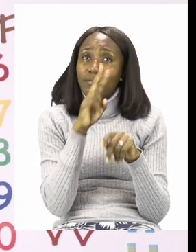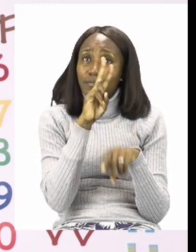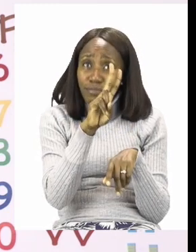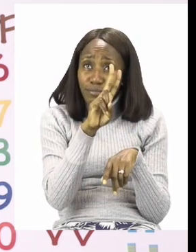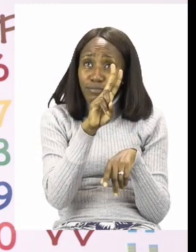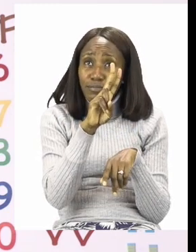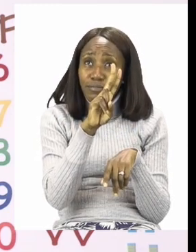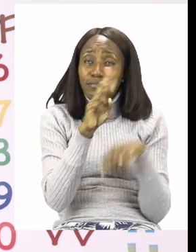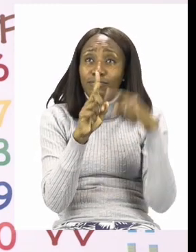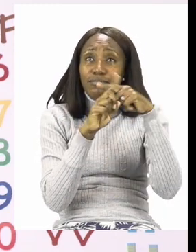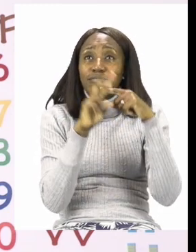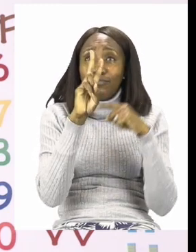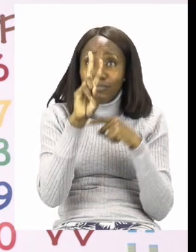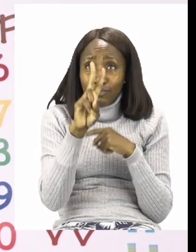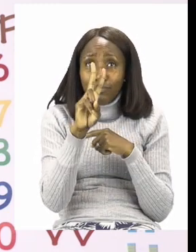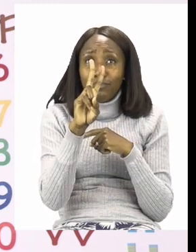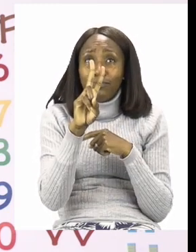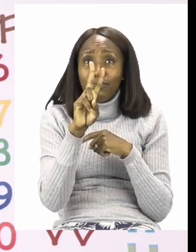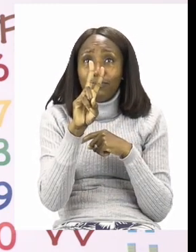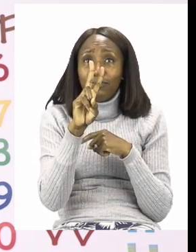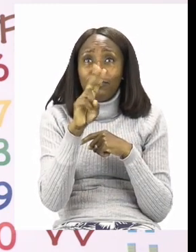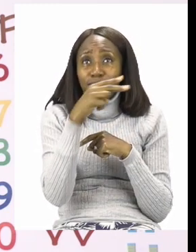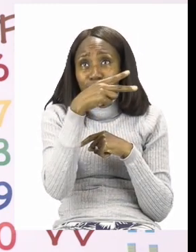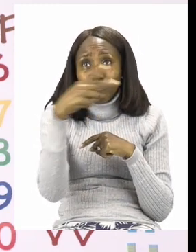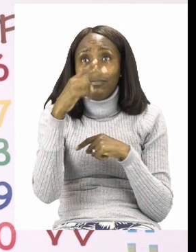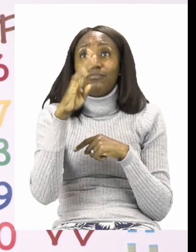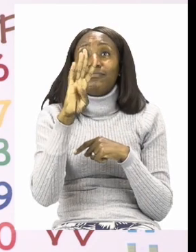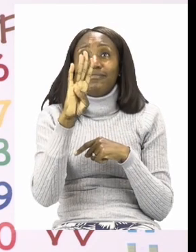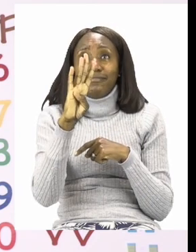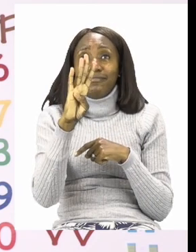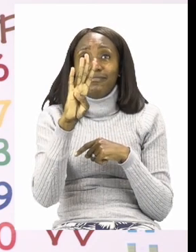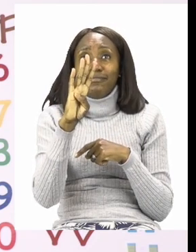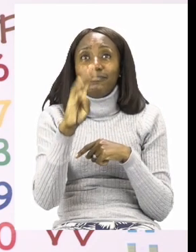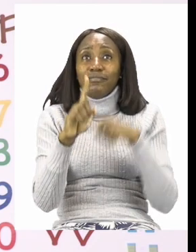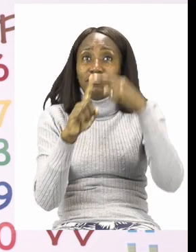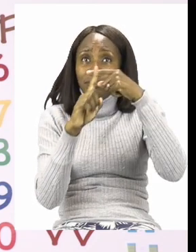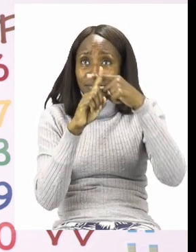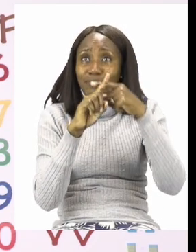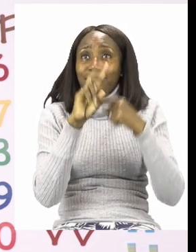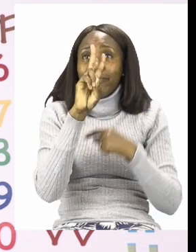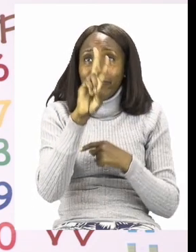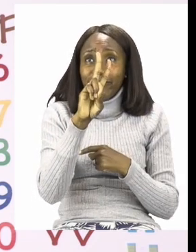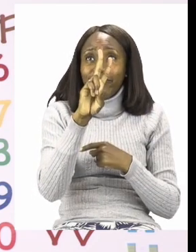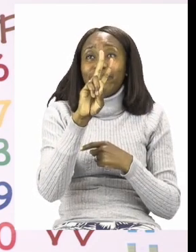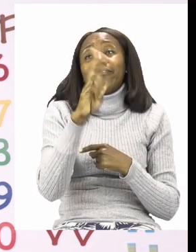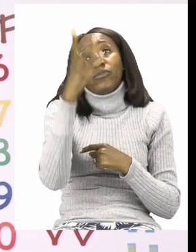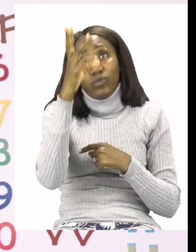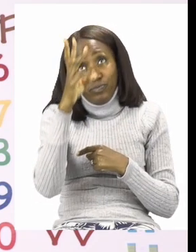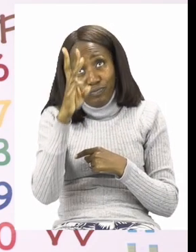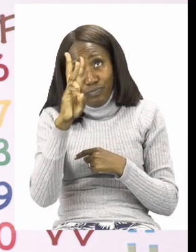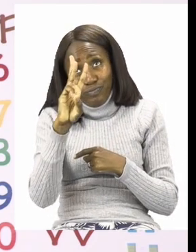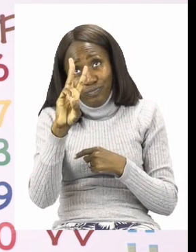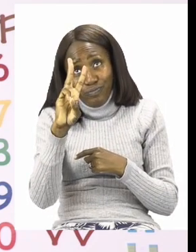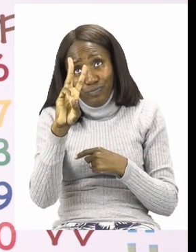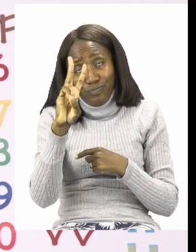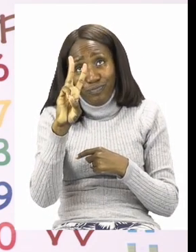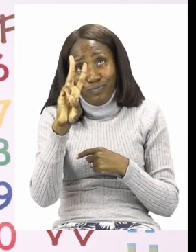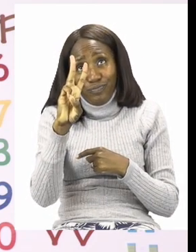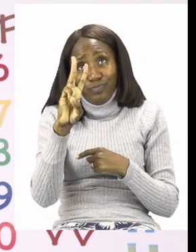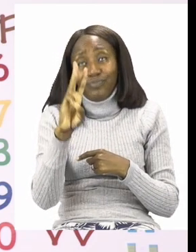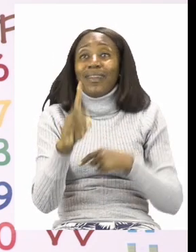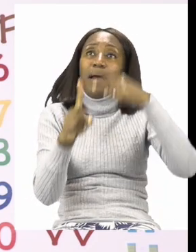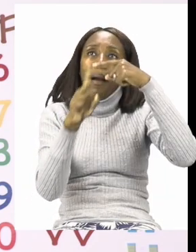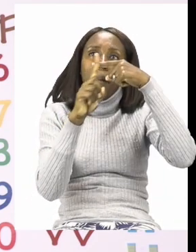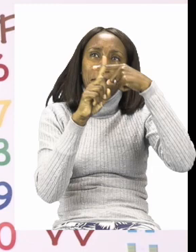plus 2 is 4, plus another 2 is